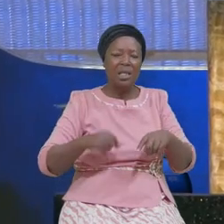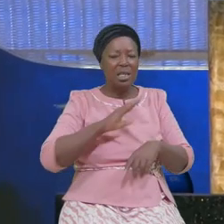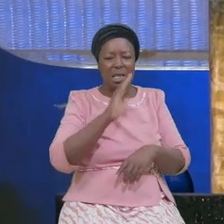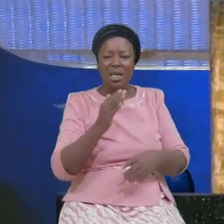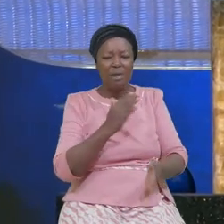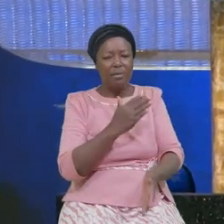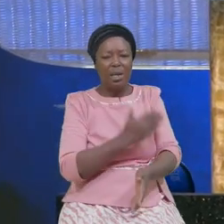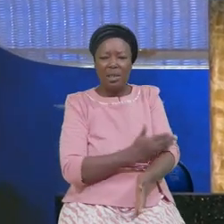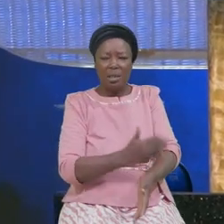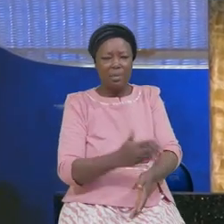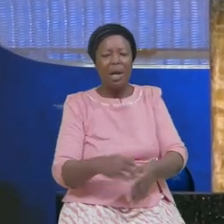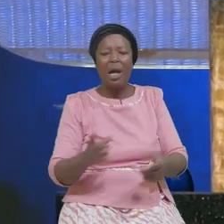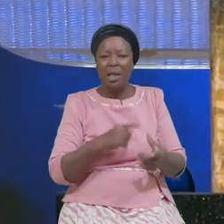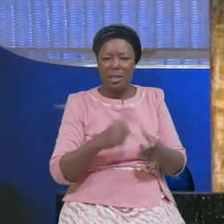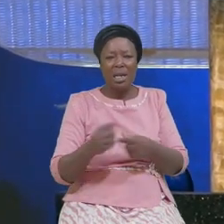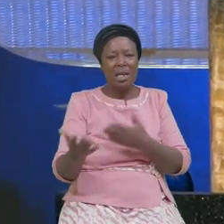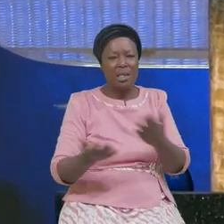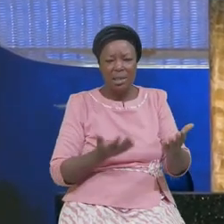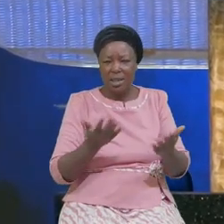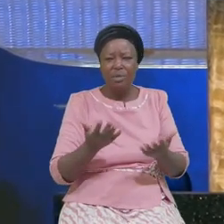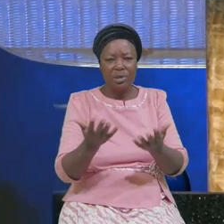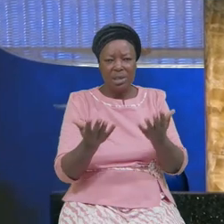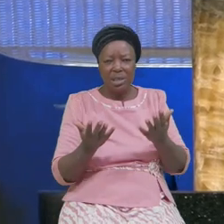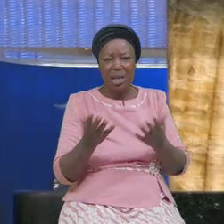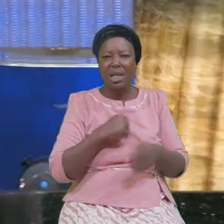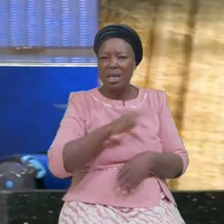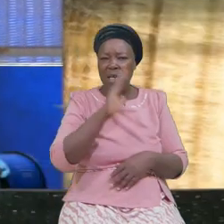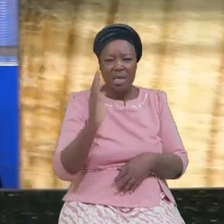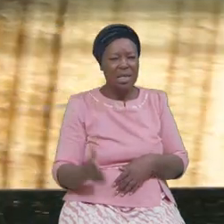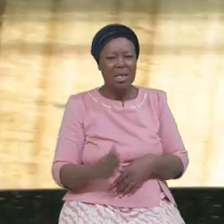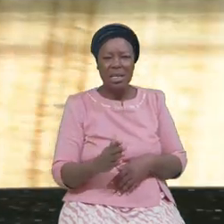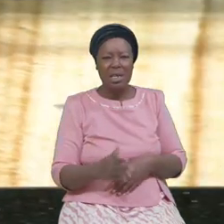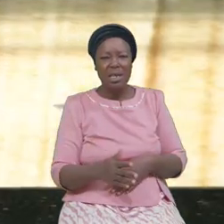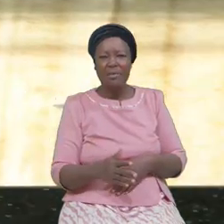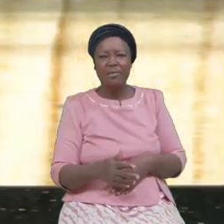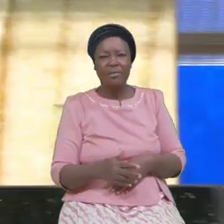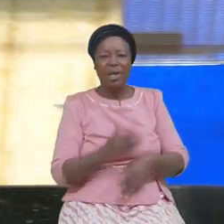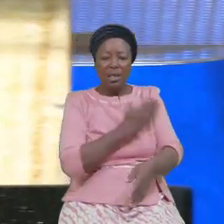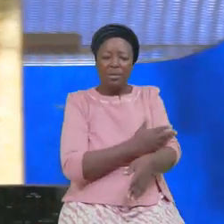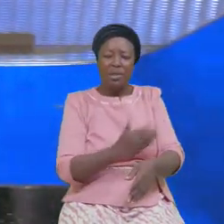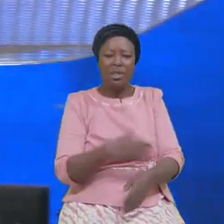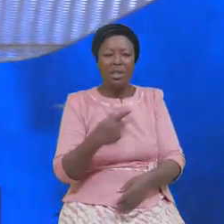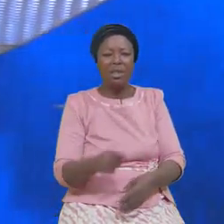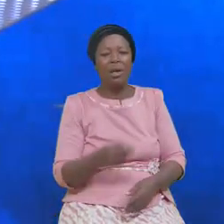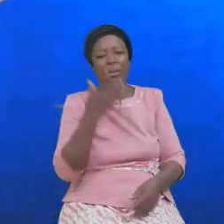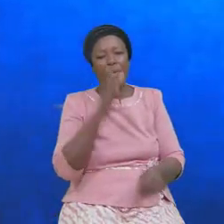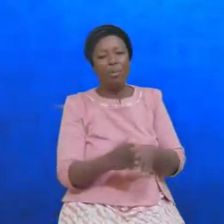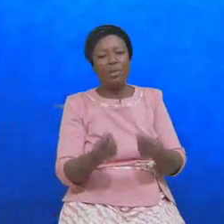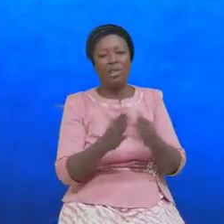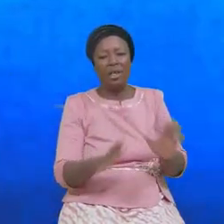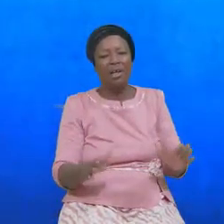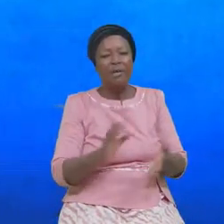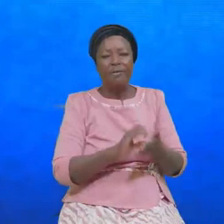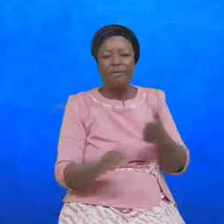depreciate, and we desire, we do not depreciate the promised land. Look at verse 16. Verse